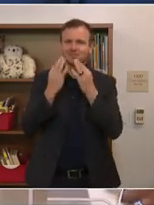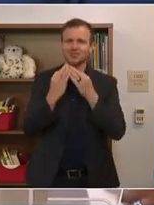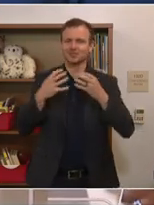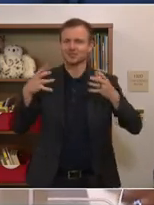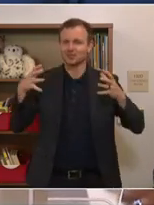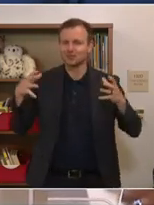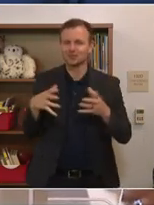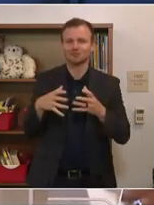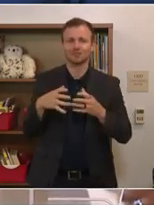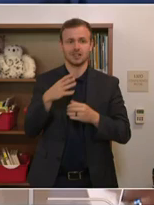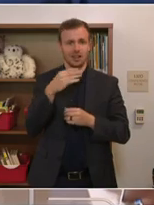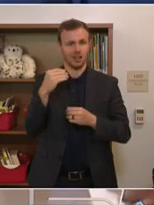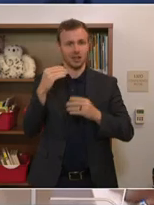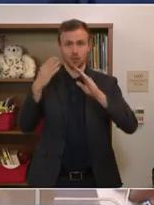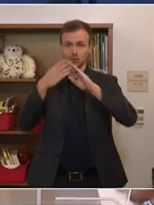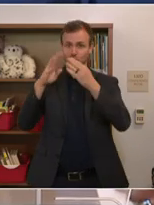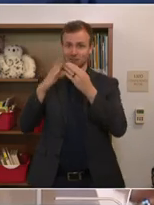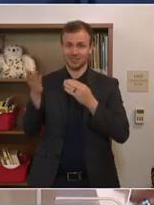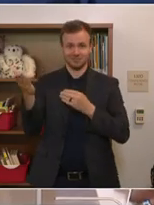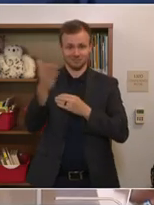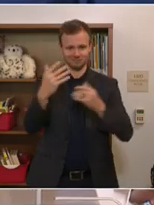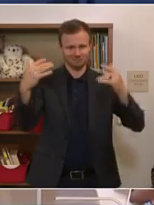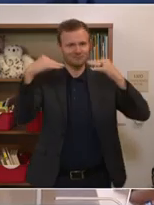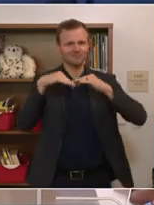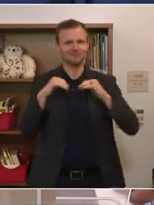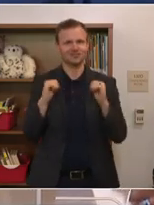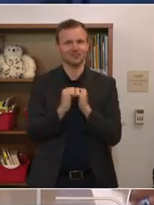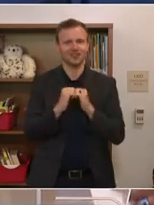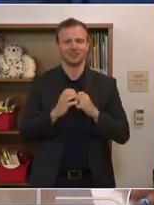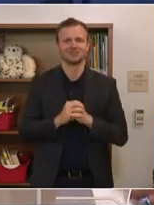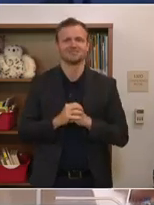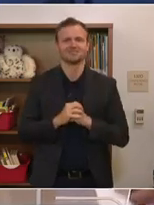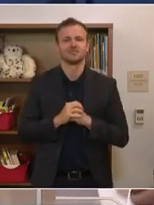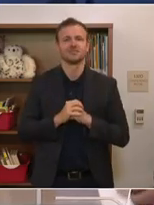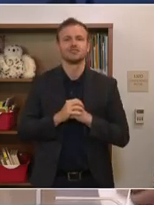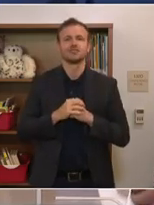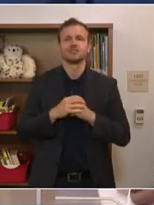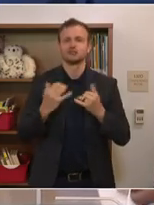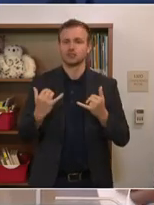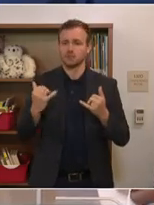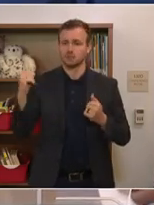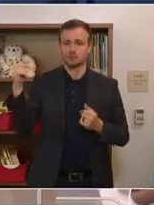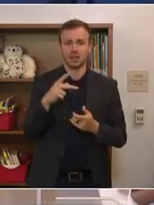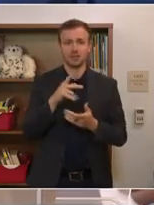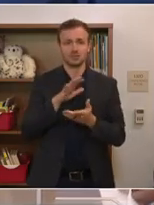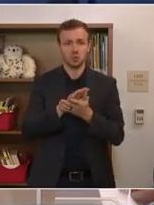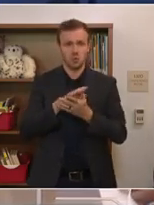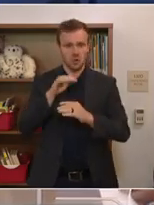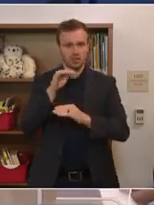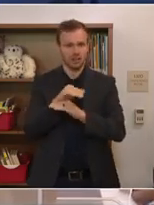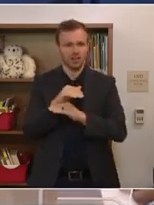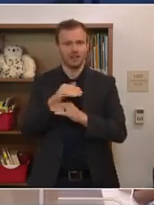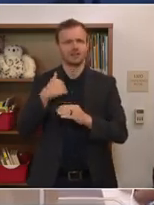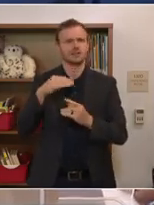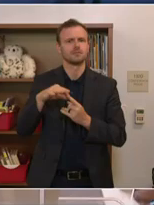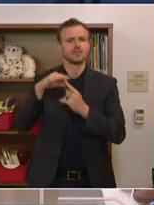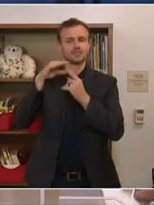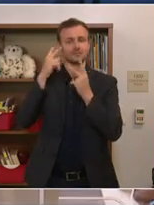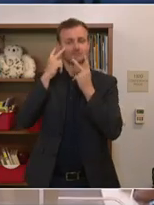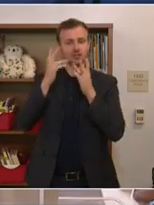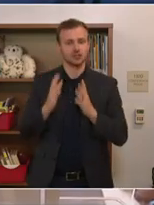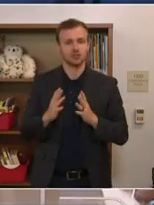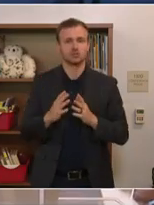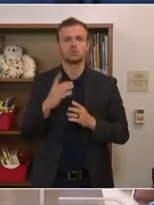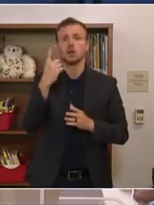Whitlock community on Back to School Night. There are many special guests with us, including our Mayor of Washington, D.C.,